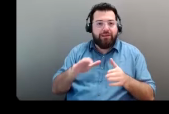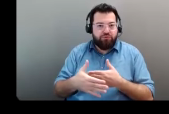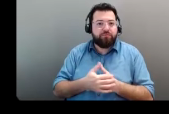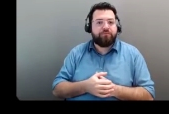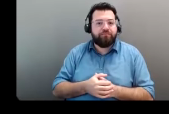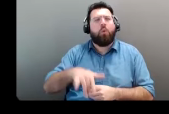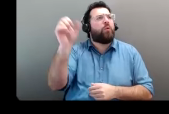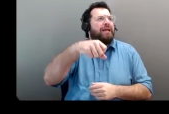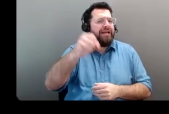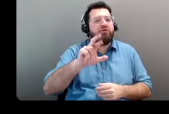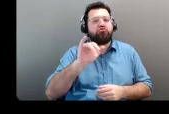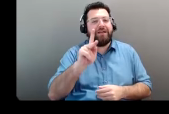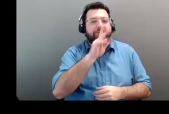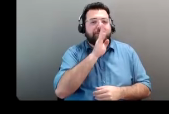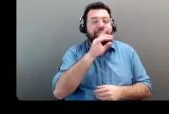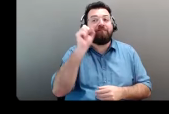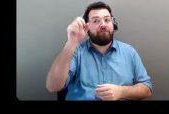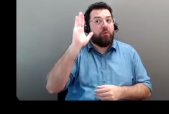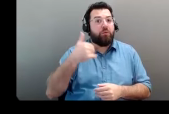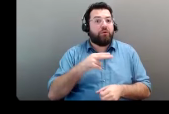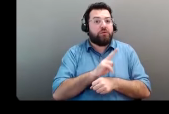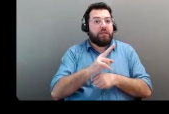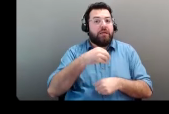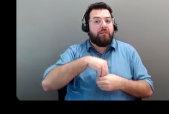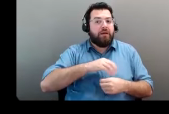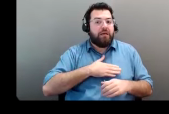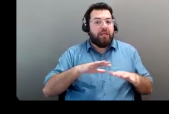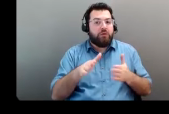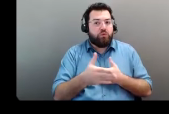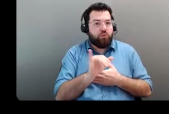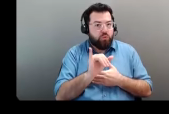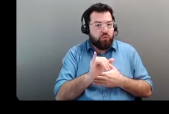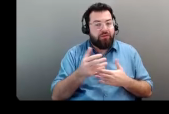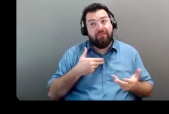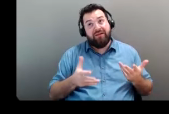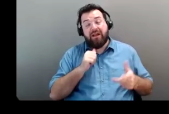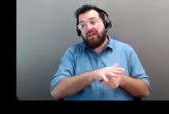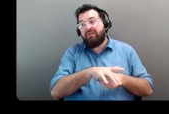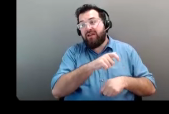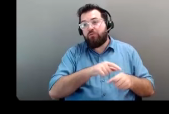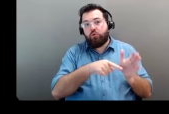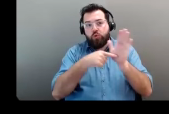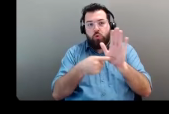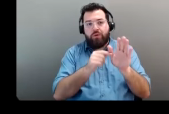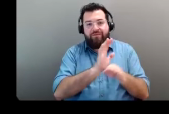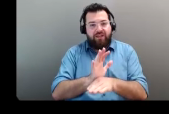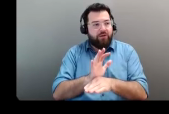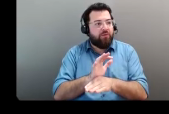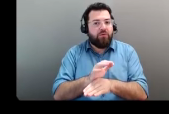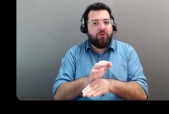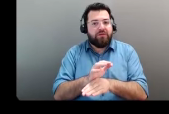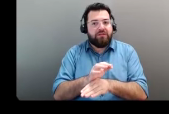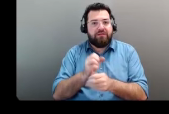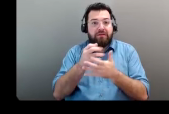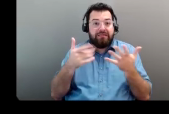and yeah, definitely use that. Like, I'm going to be using it in my class as well. Like, this is a really, I might not even have time to go over the videos as much in depth, but